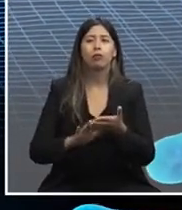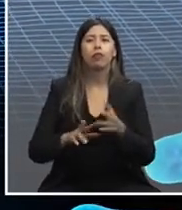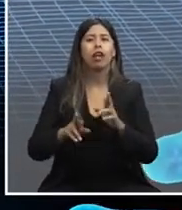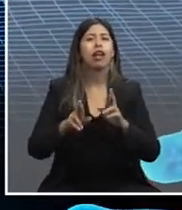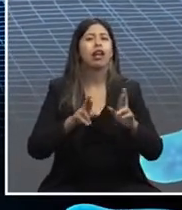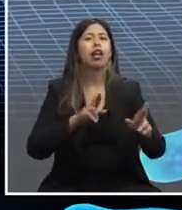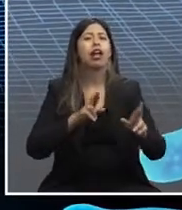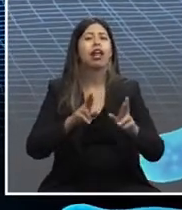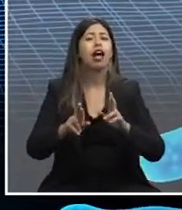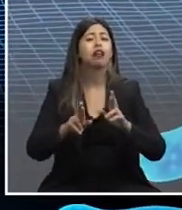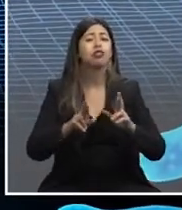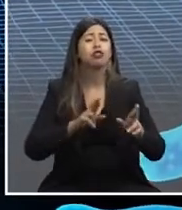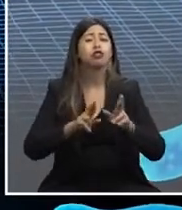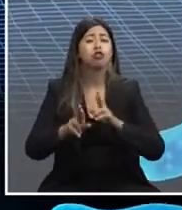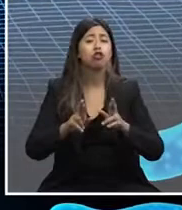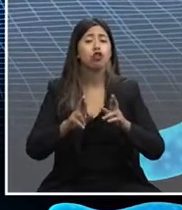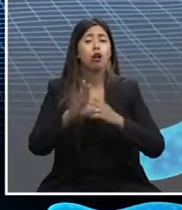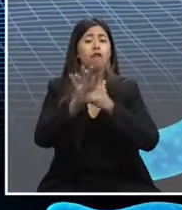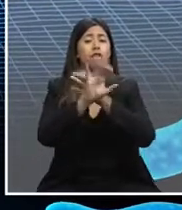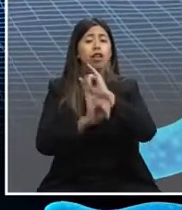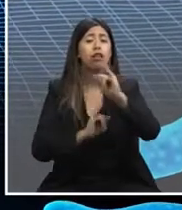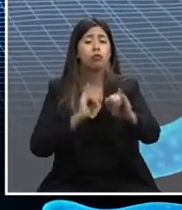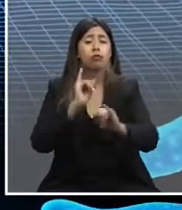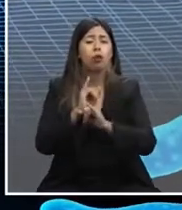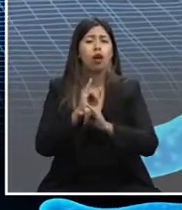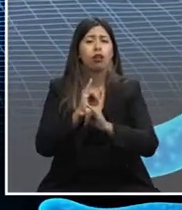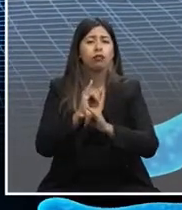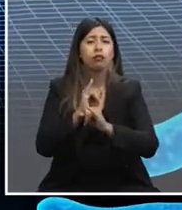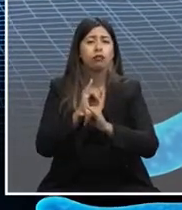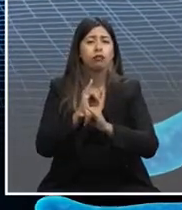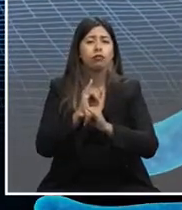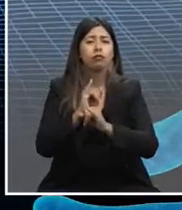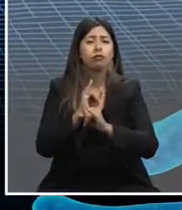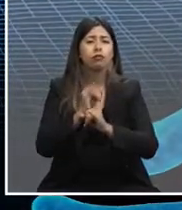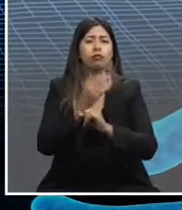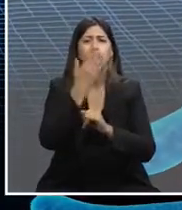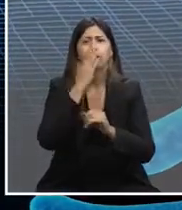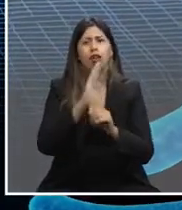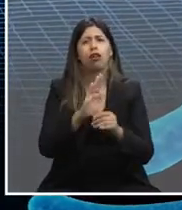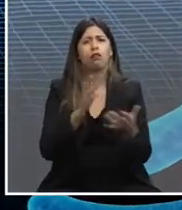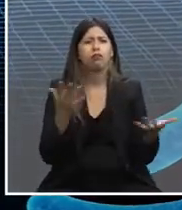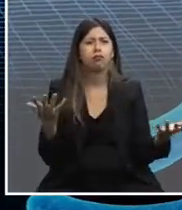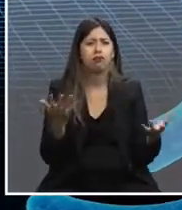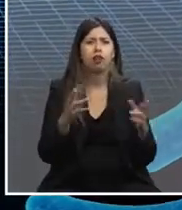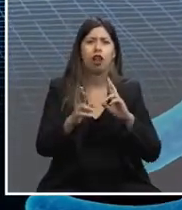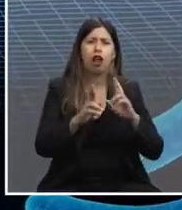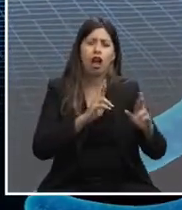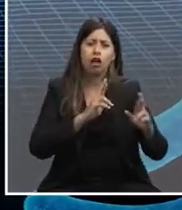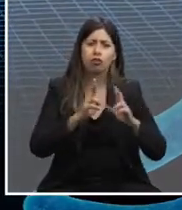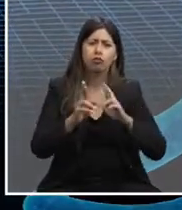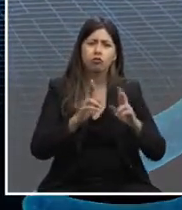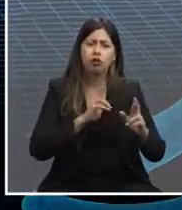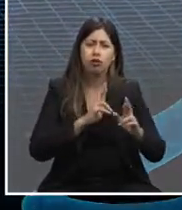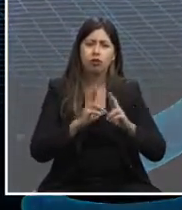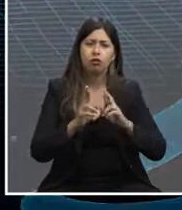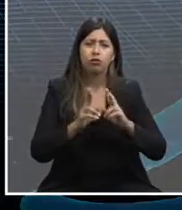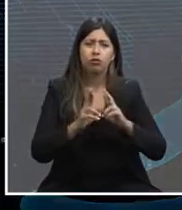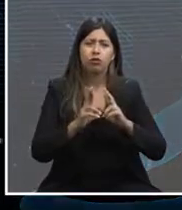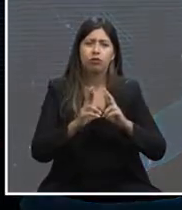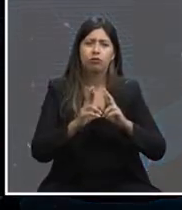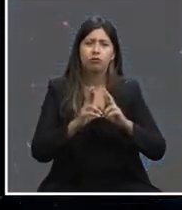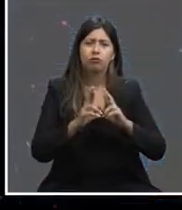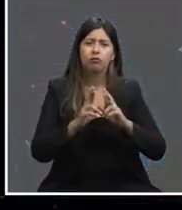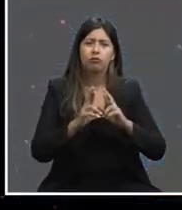enjoying a few select relationships and cultivating them through dialogue and meals together will stimulate your striatum